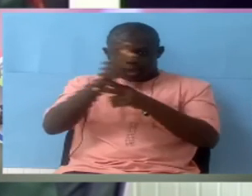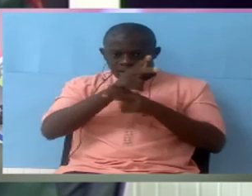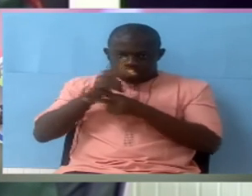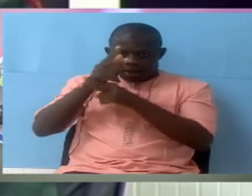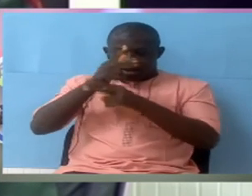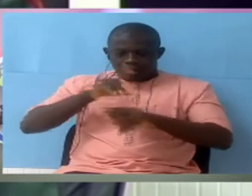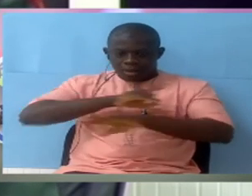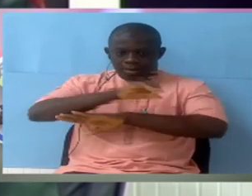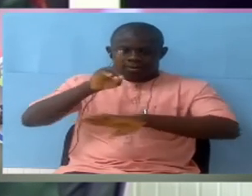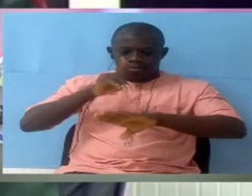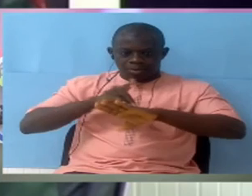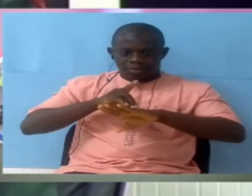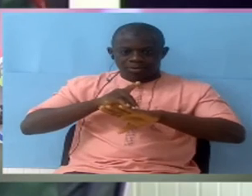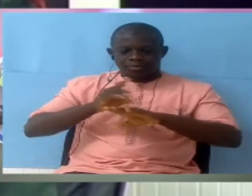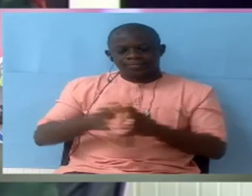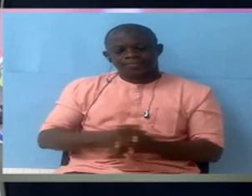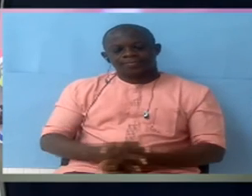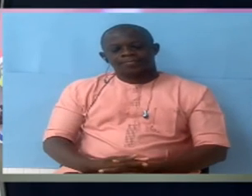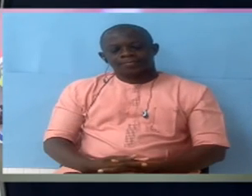ci Guards Battalion.